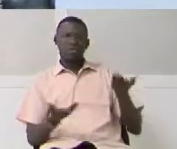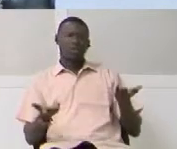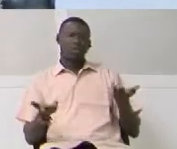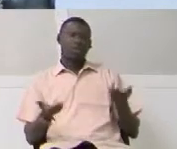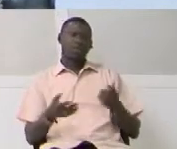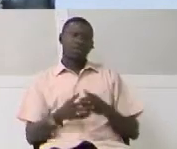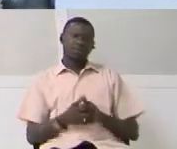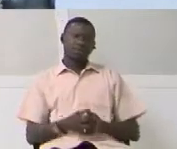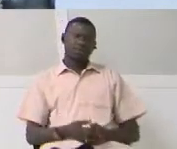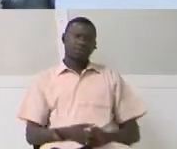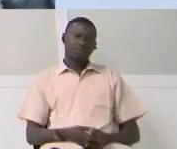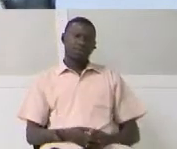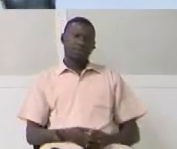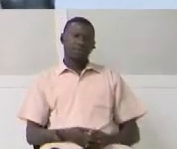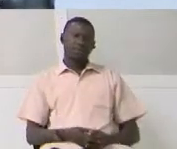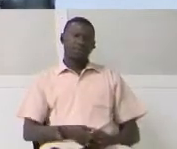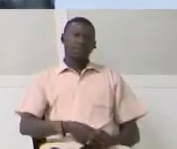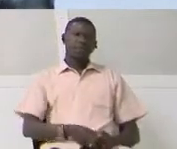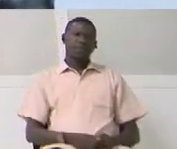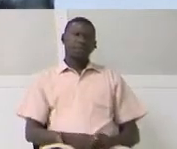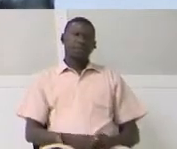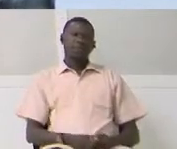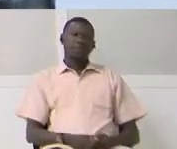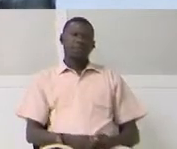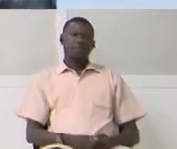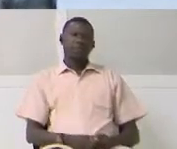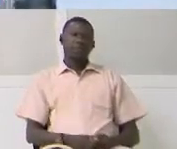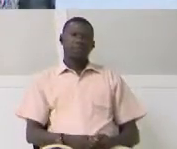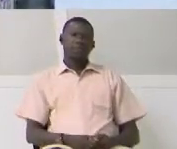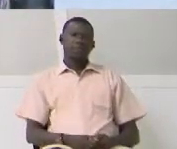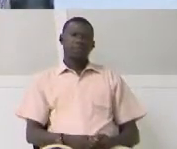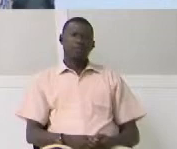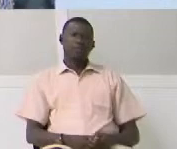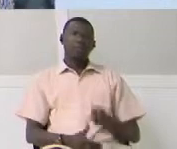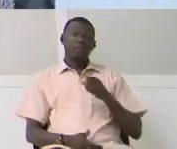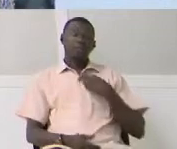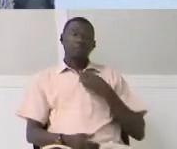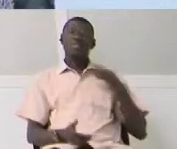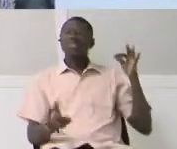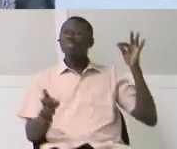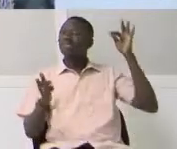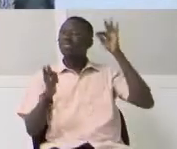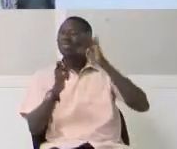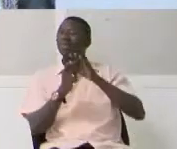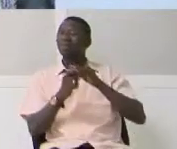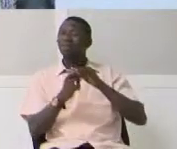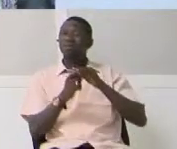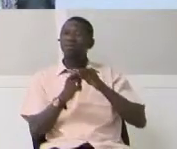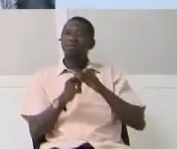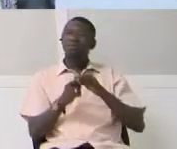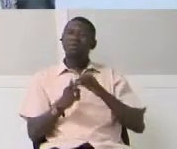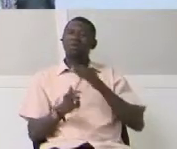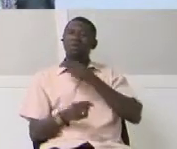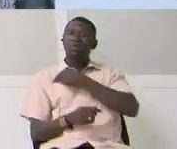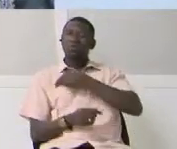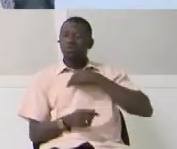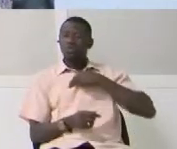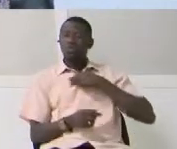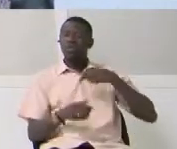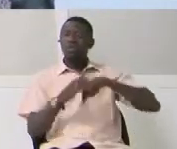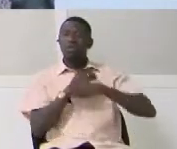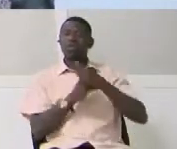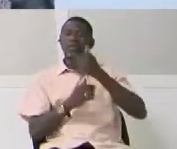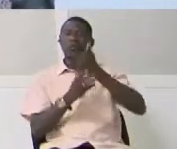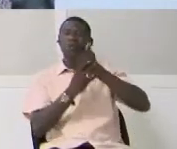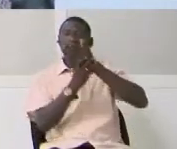That is what I'm saying to you. I mean, I went to Norway in 1986. Travel now, you Europe all over, but I